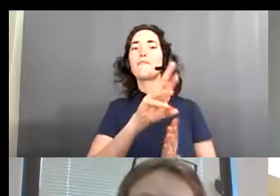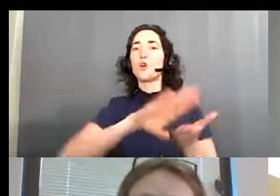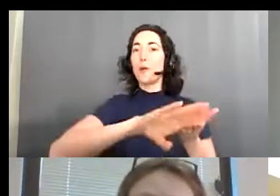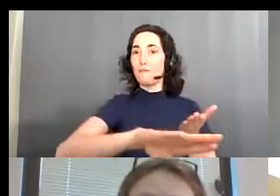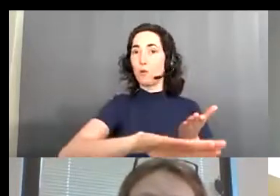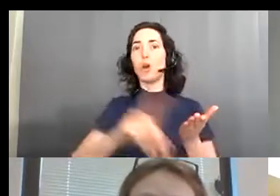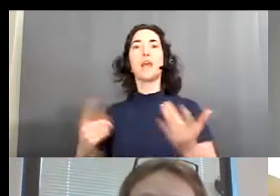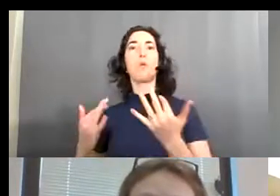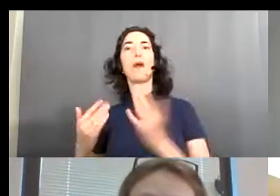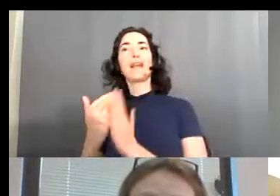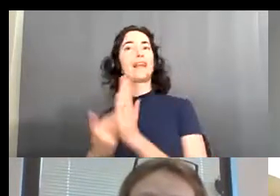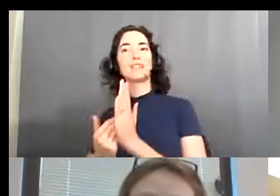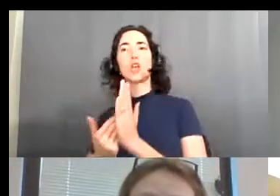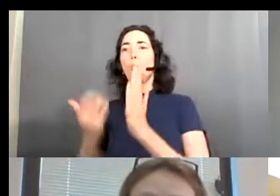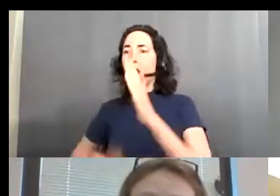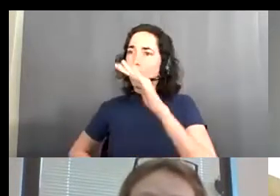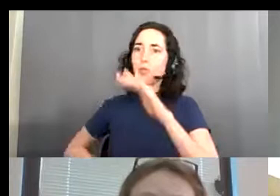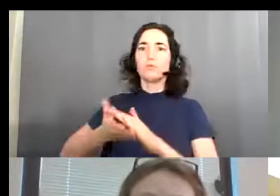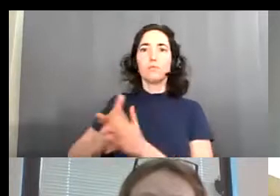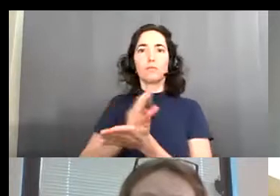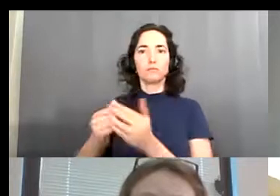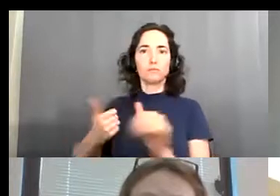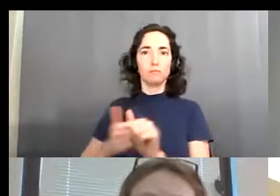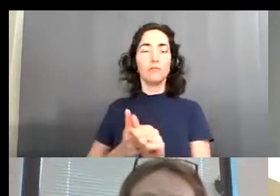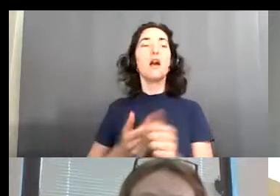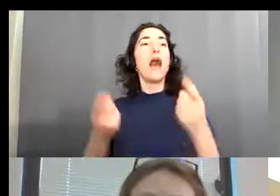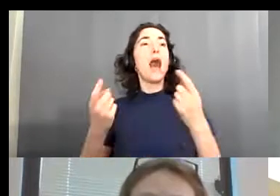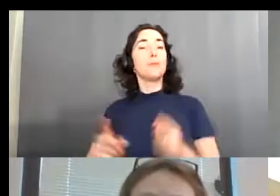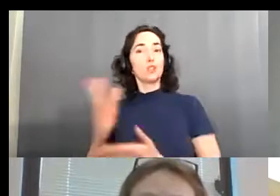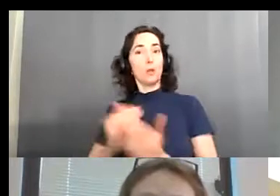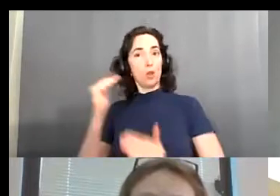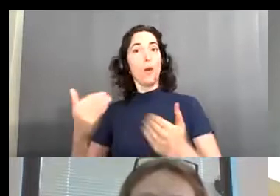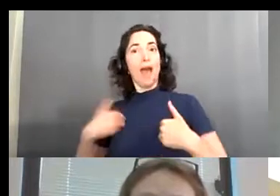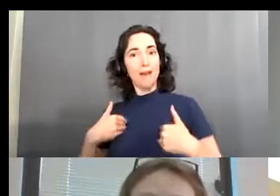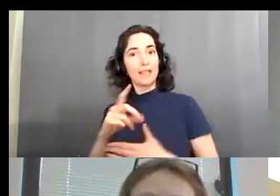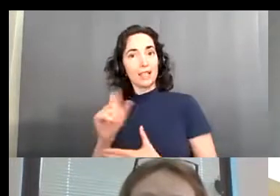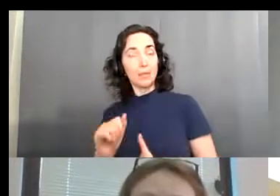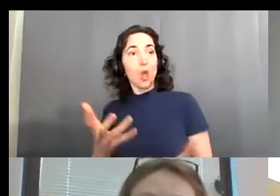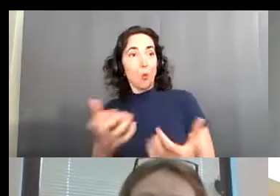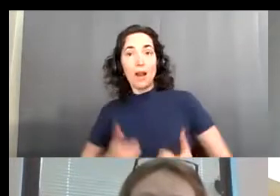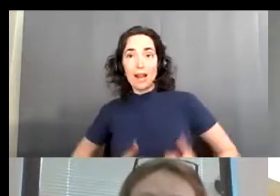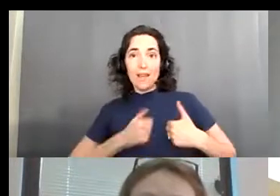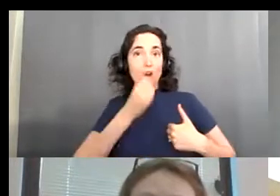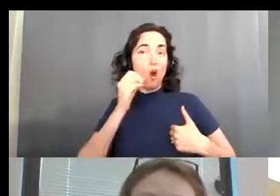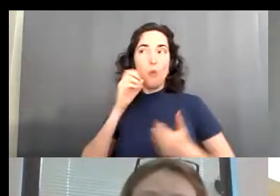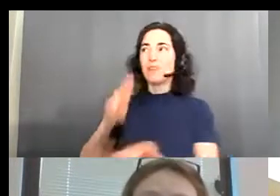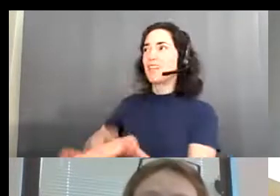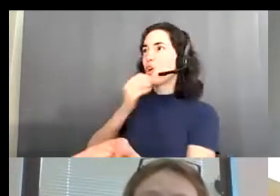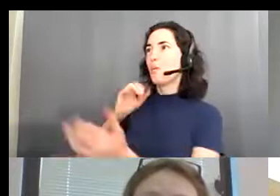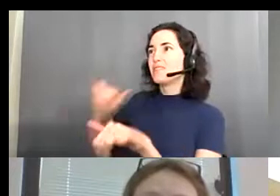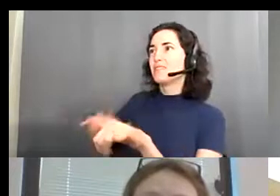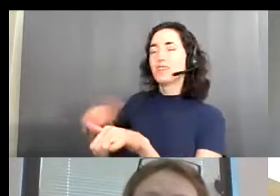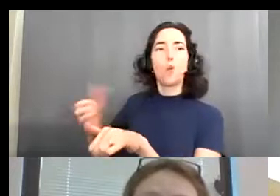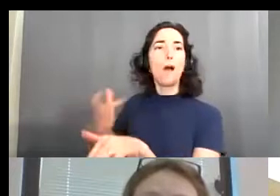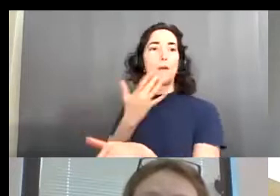for adults with onset disabilities who want to live at home and want alternatives to nursing home care.